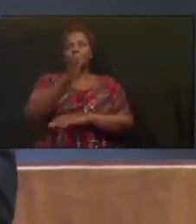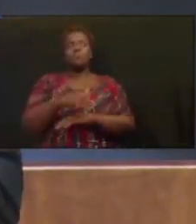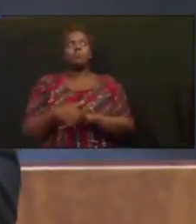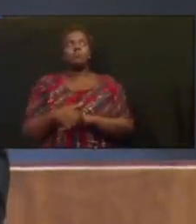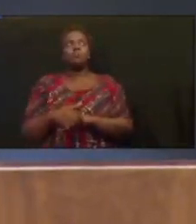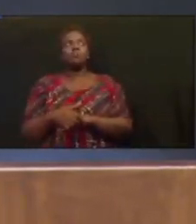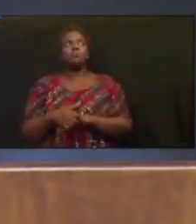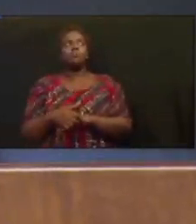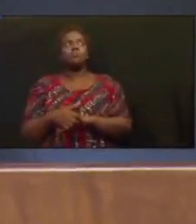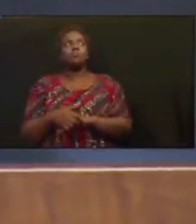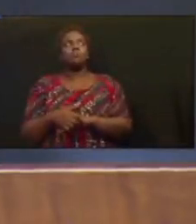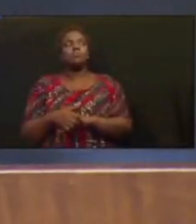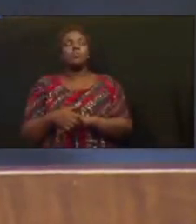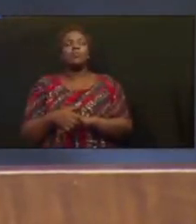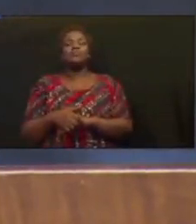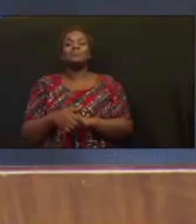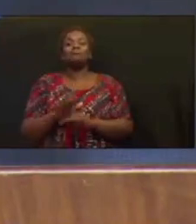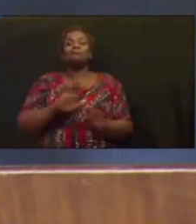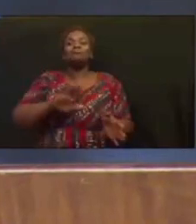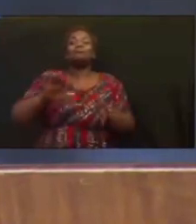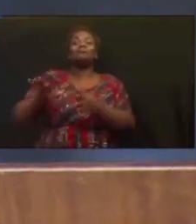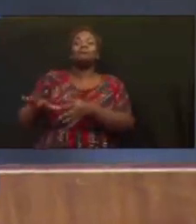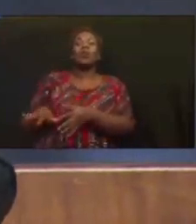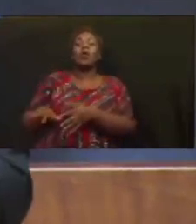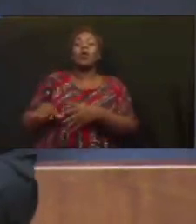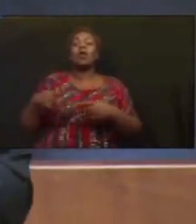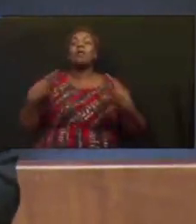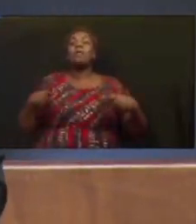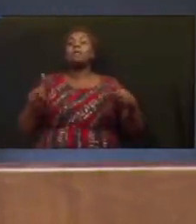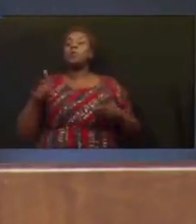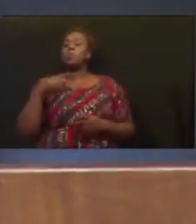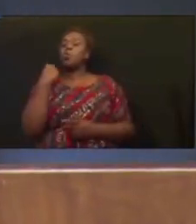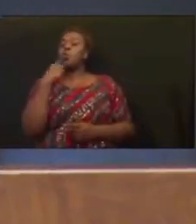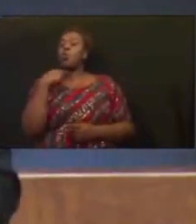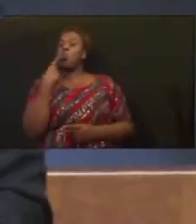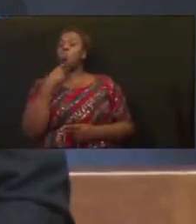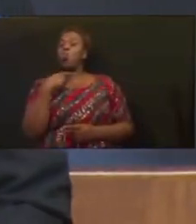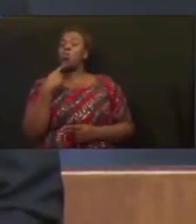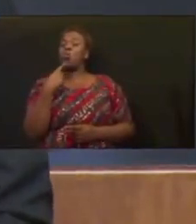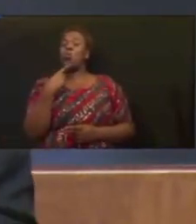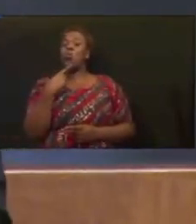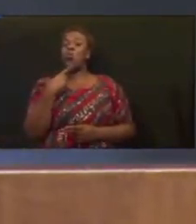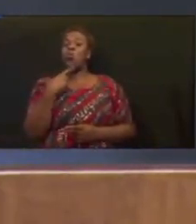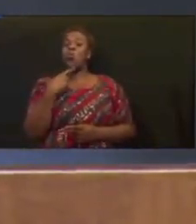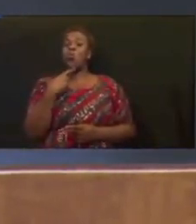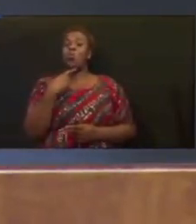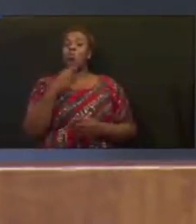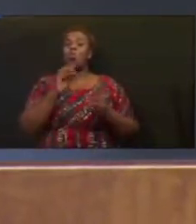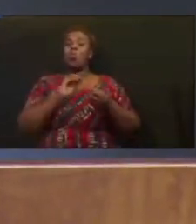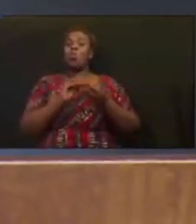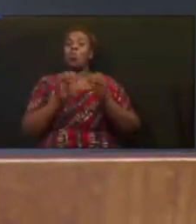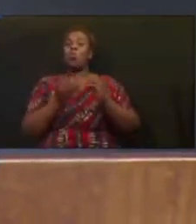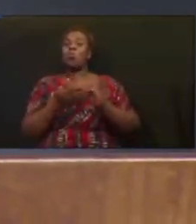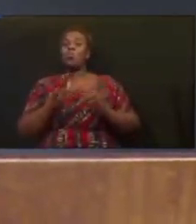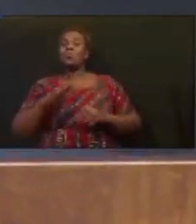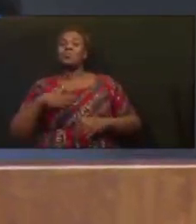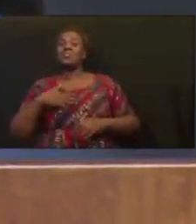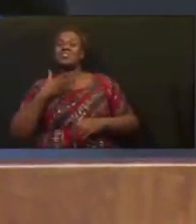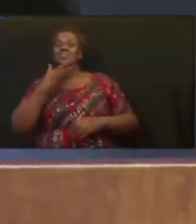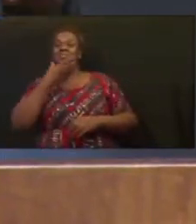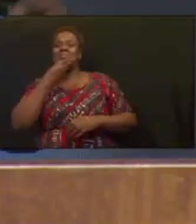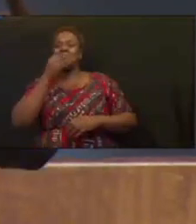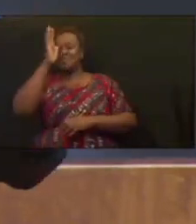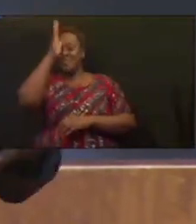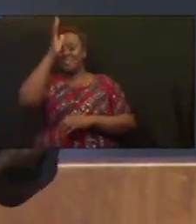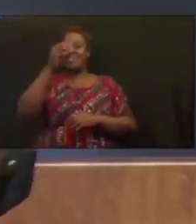And then there are financiers. There are men and women who will come and meet our fathers of faith and say, how much